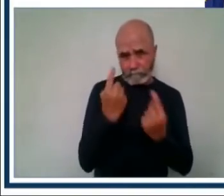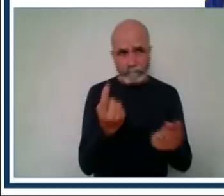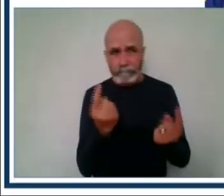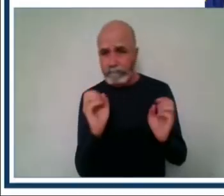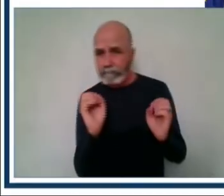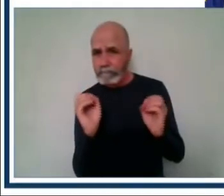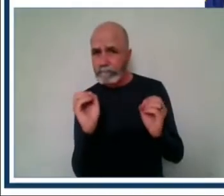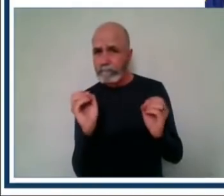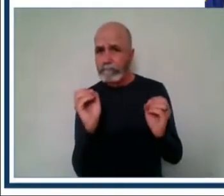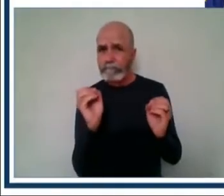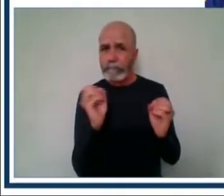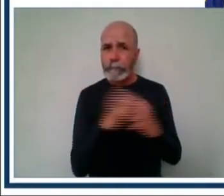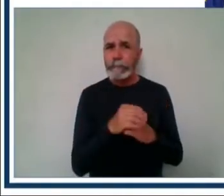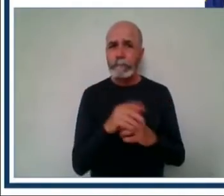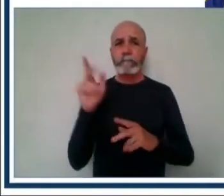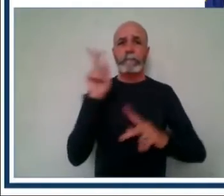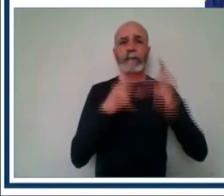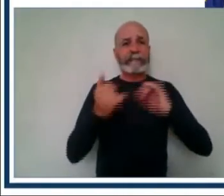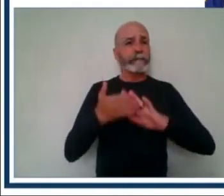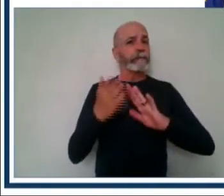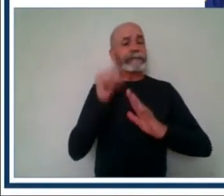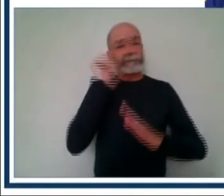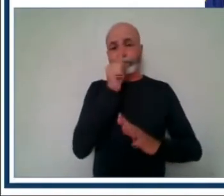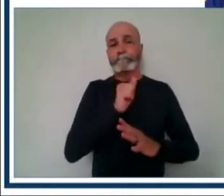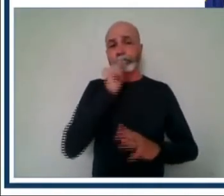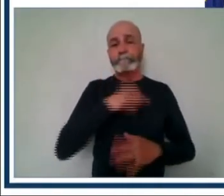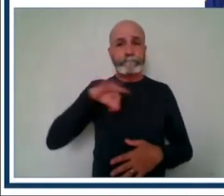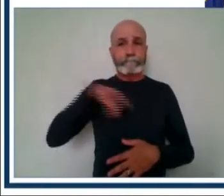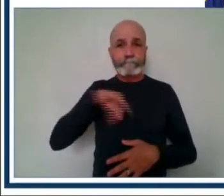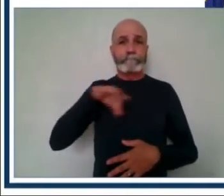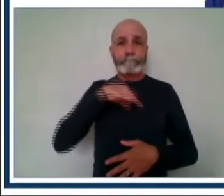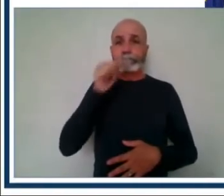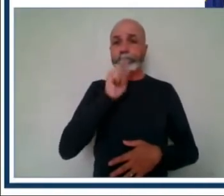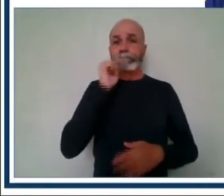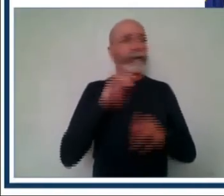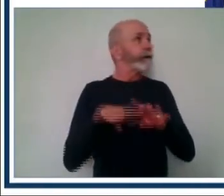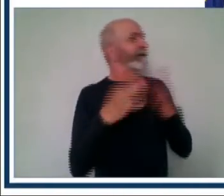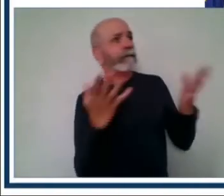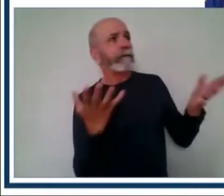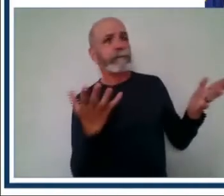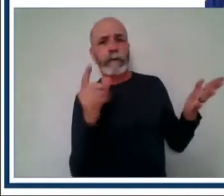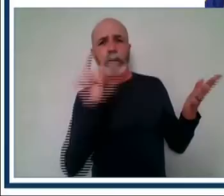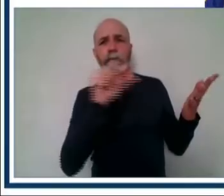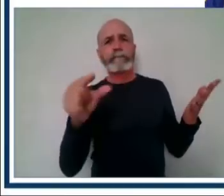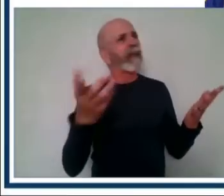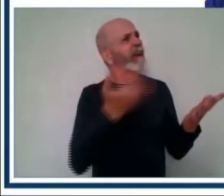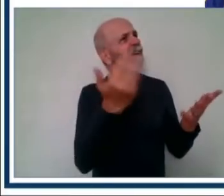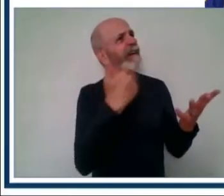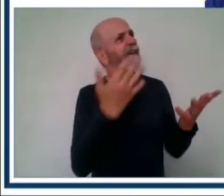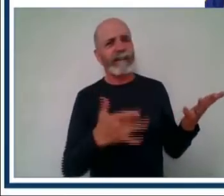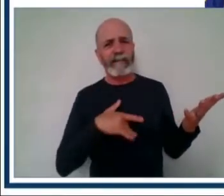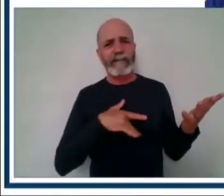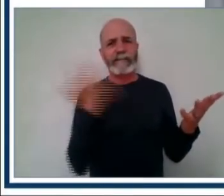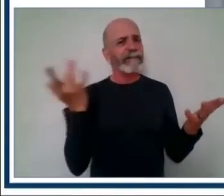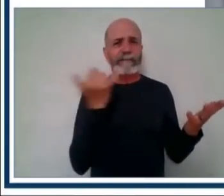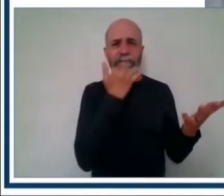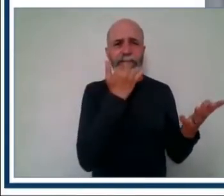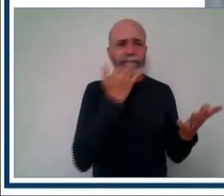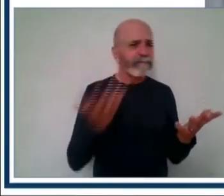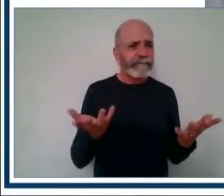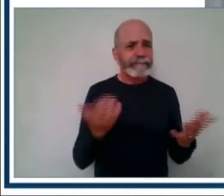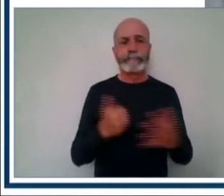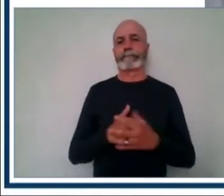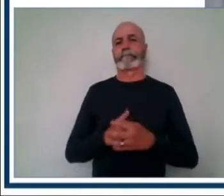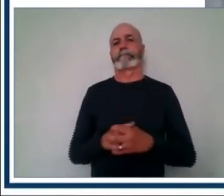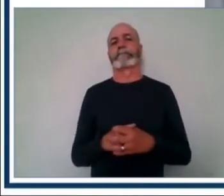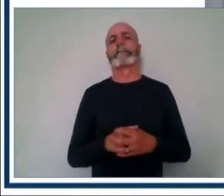and that they don't feel a sense of urgency from the government? Well, that's why I referenced it in my remarks. I feel